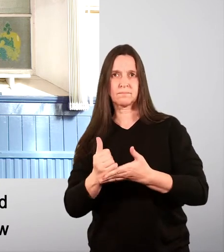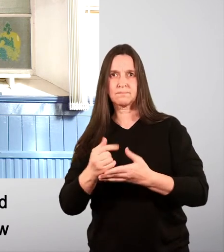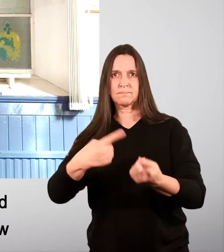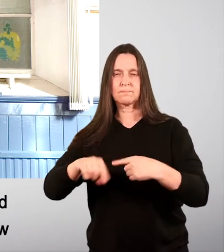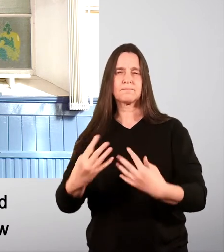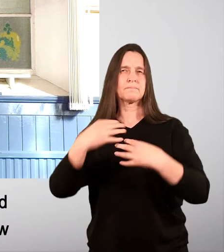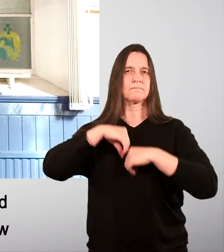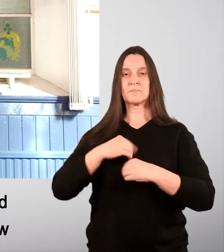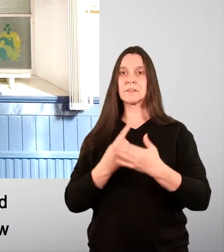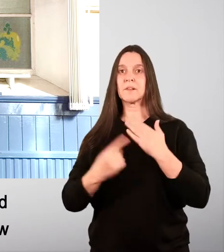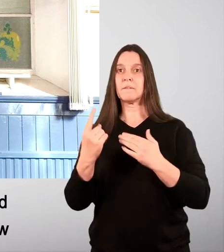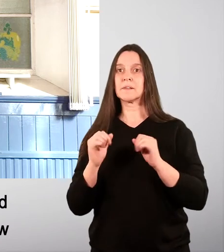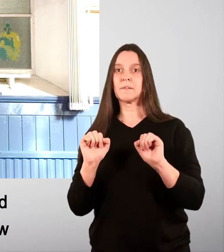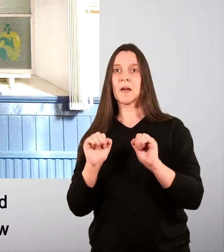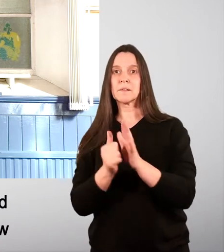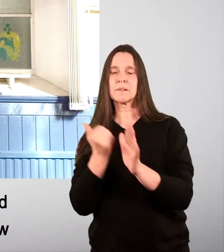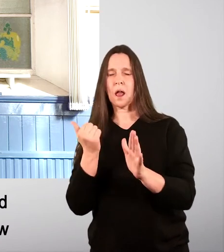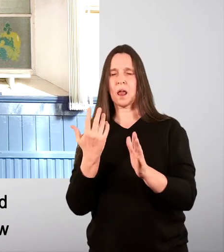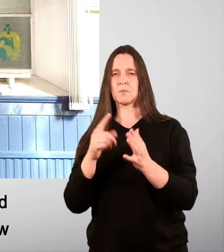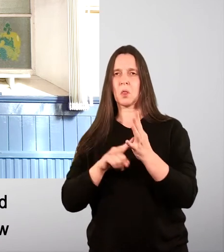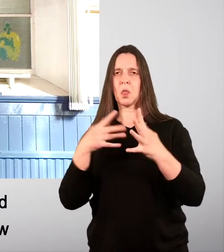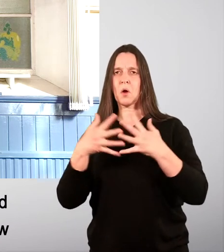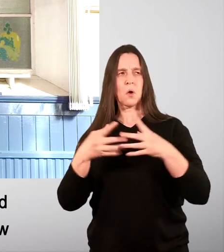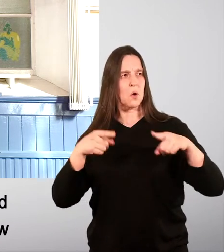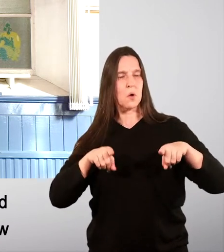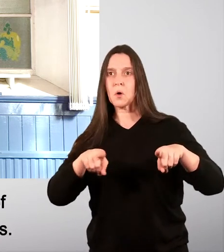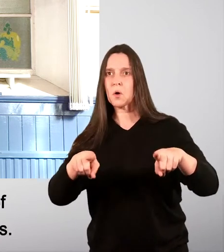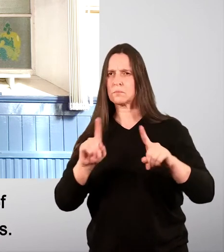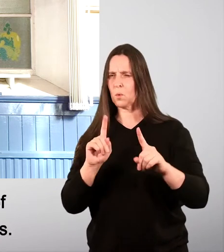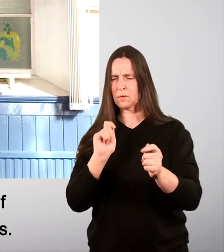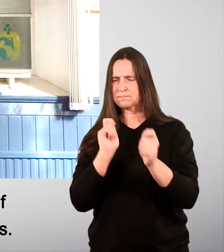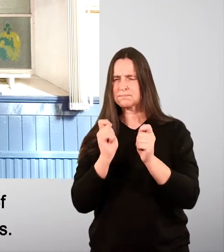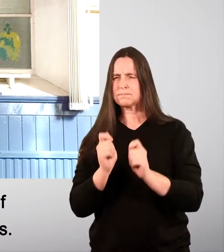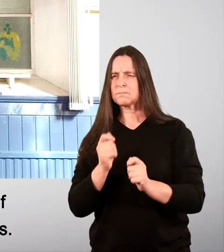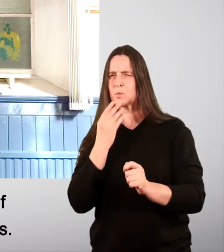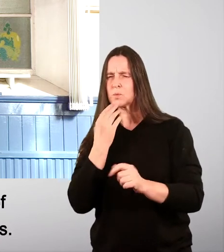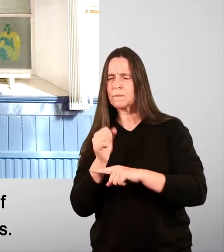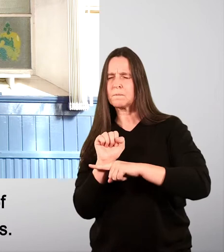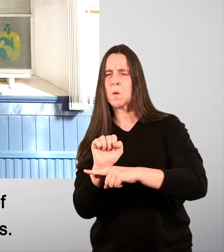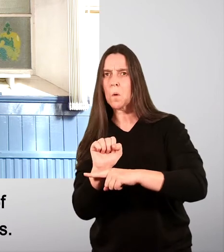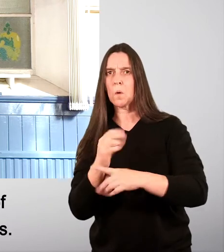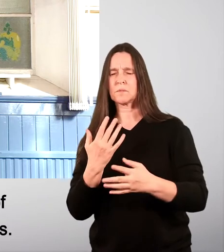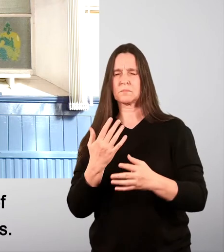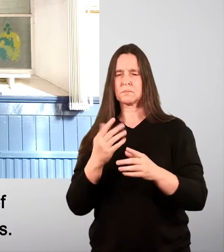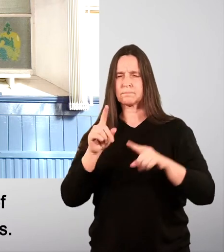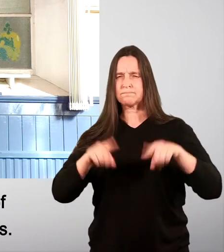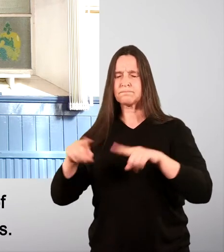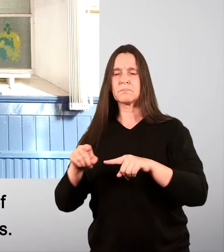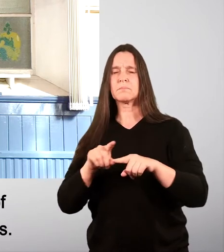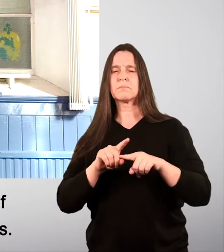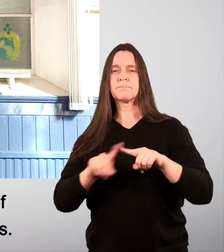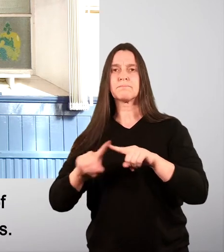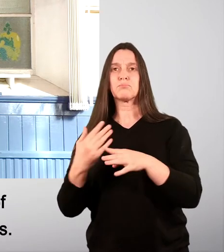Deafblind Scotland for this video to teach you the law regarding self-defence, reasonable use of